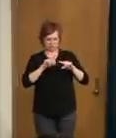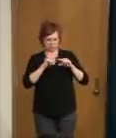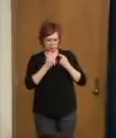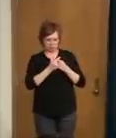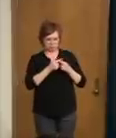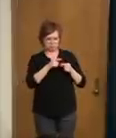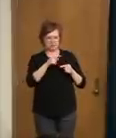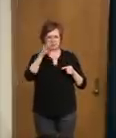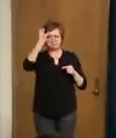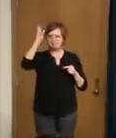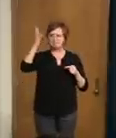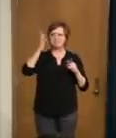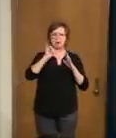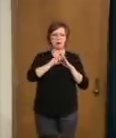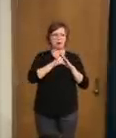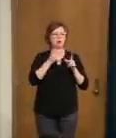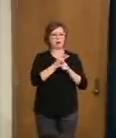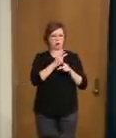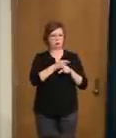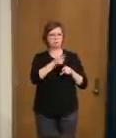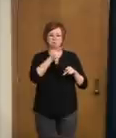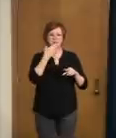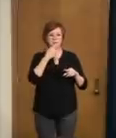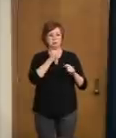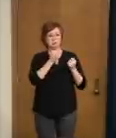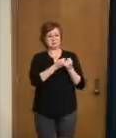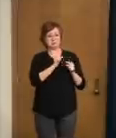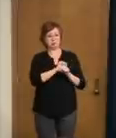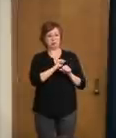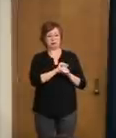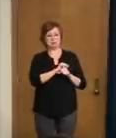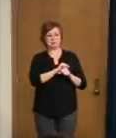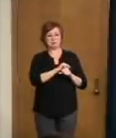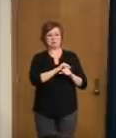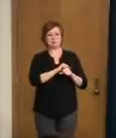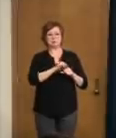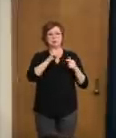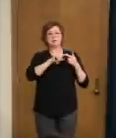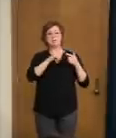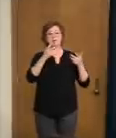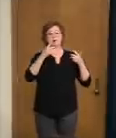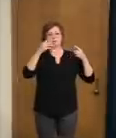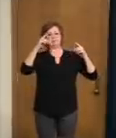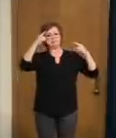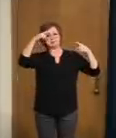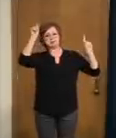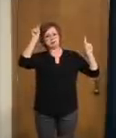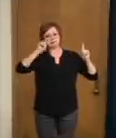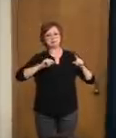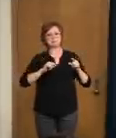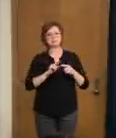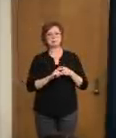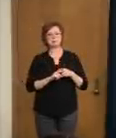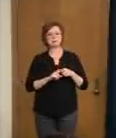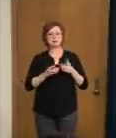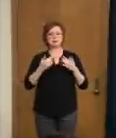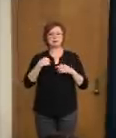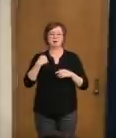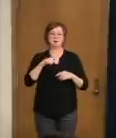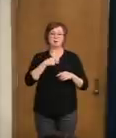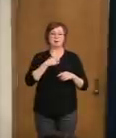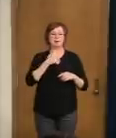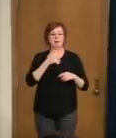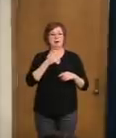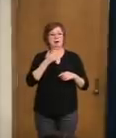different communities and will help us be successful. And also, as a single health authority, we are in a really